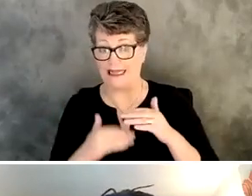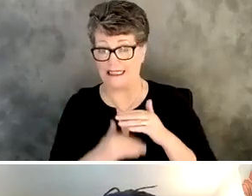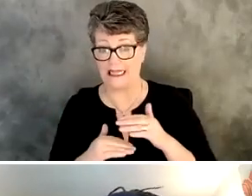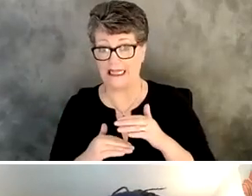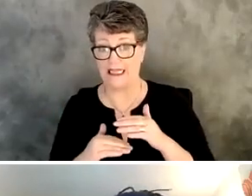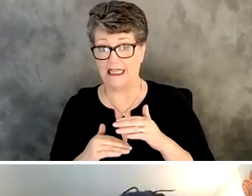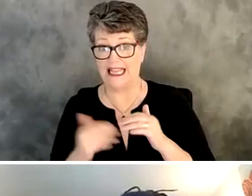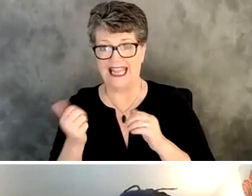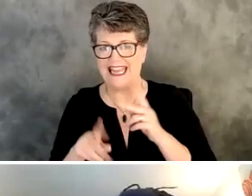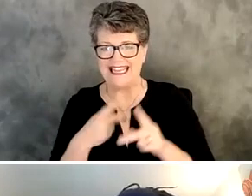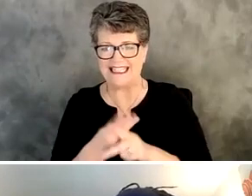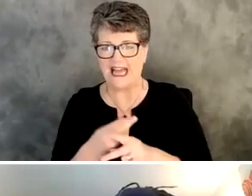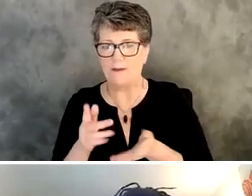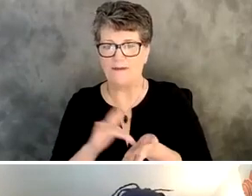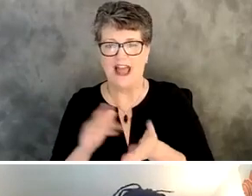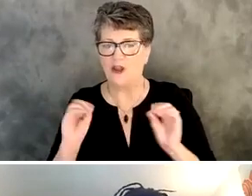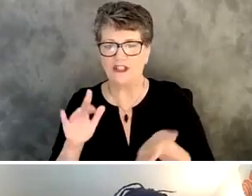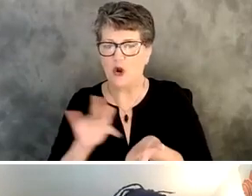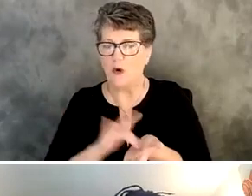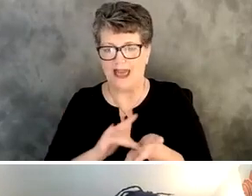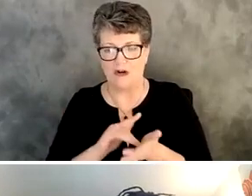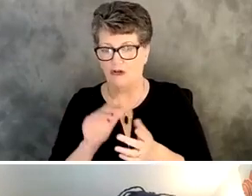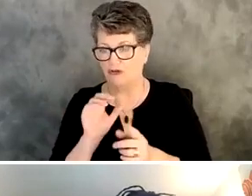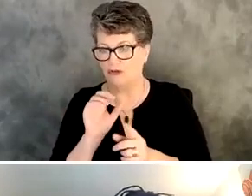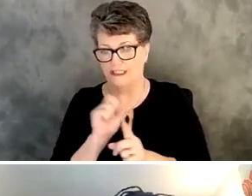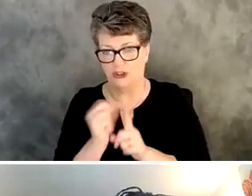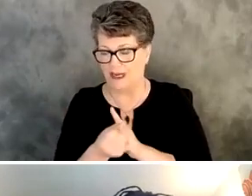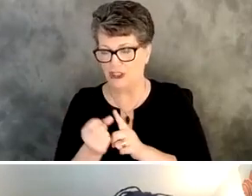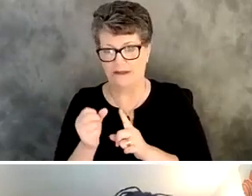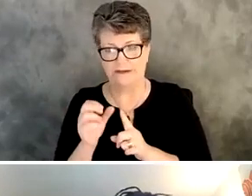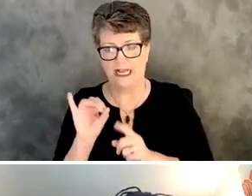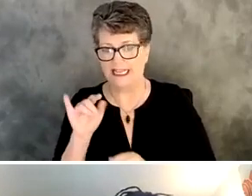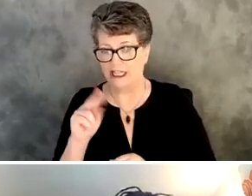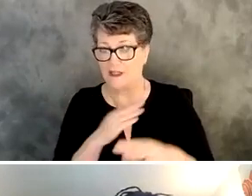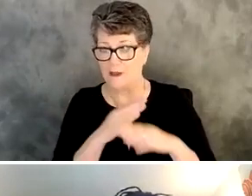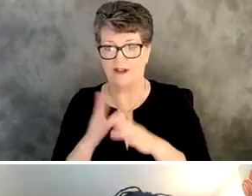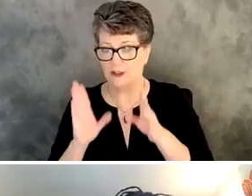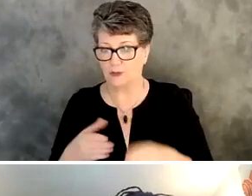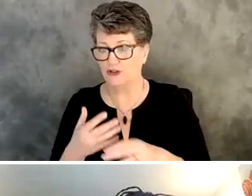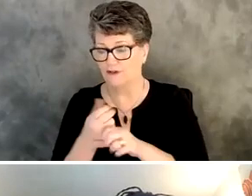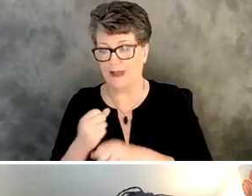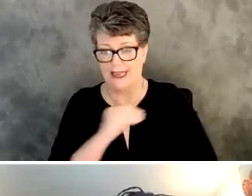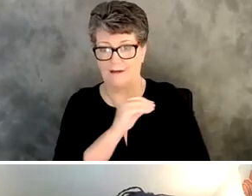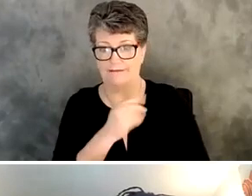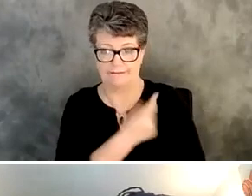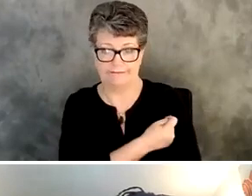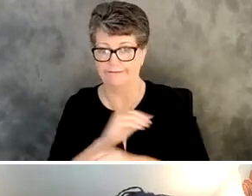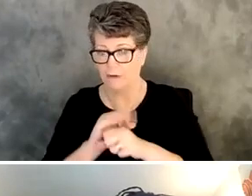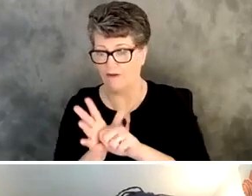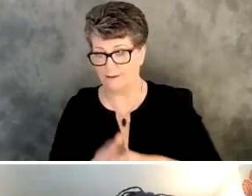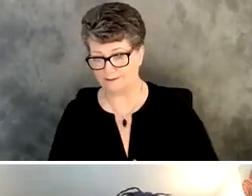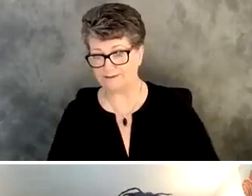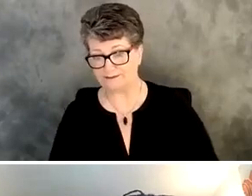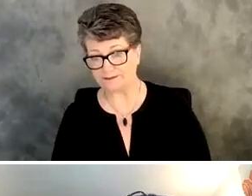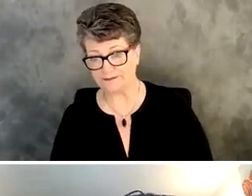essentially any kind of medical, there is no medical condition that prevents somebody from getting the COVID vaccine.